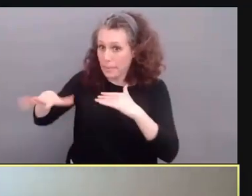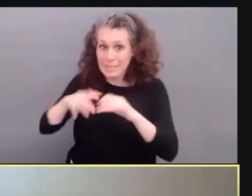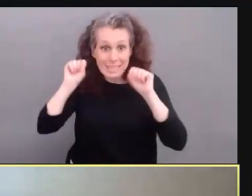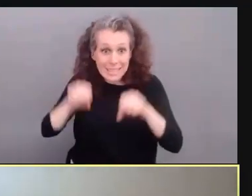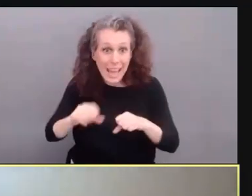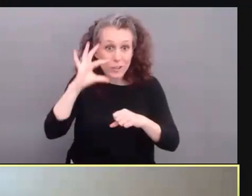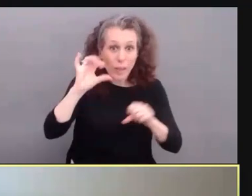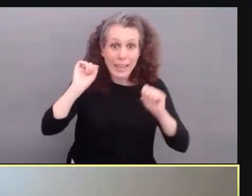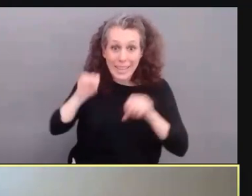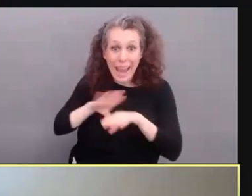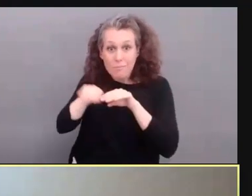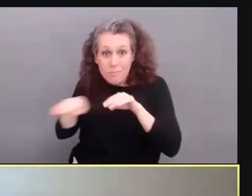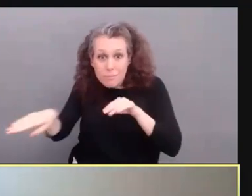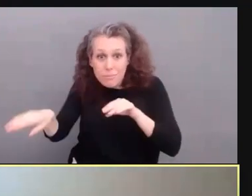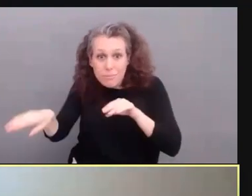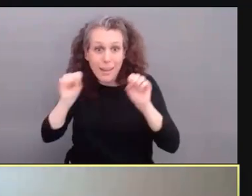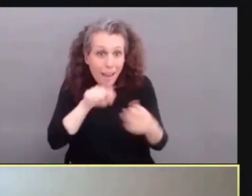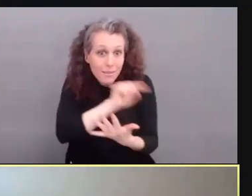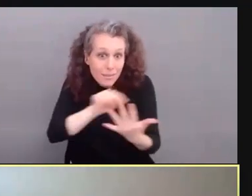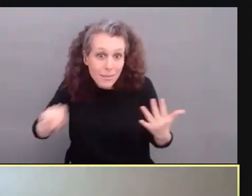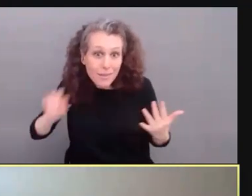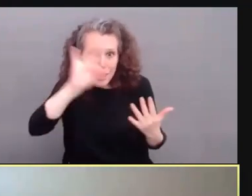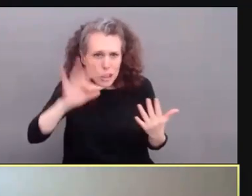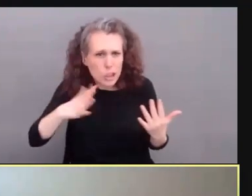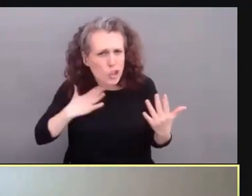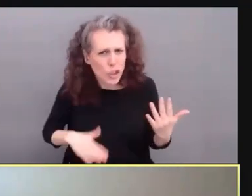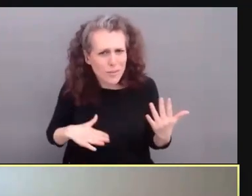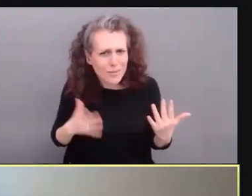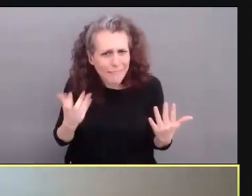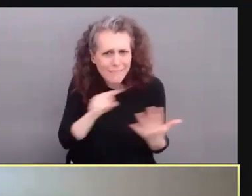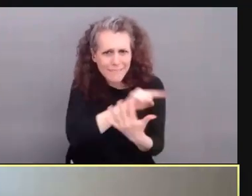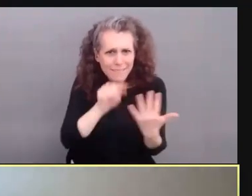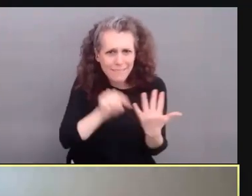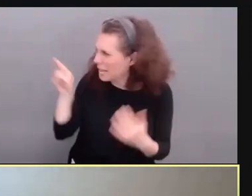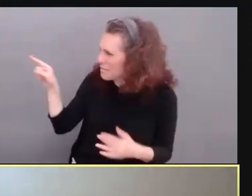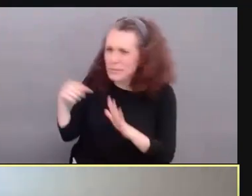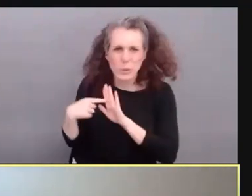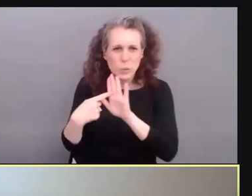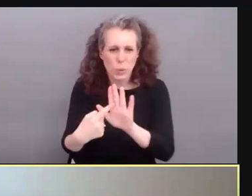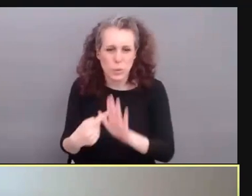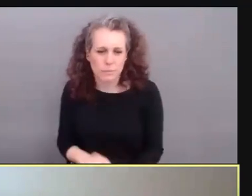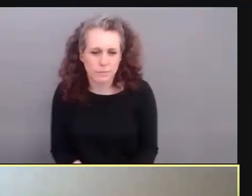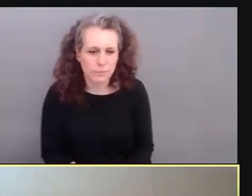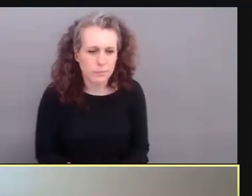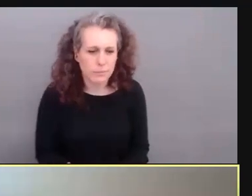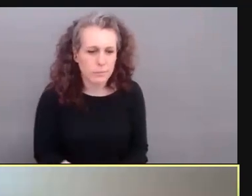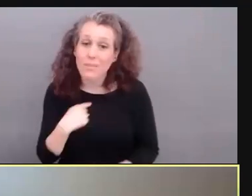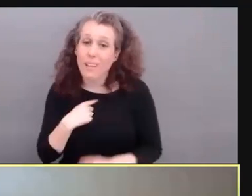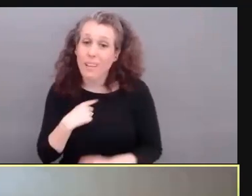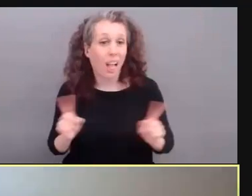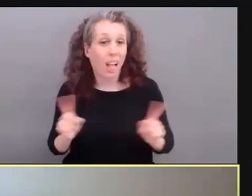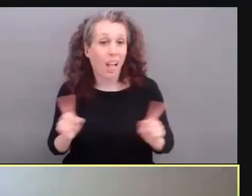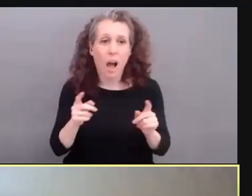in place there. So it's a pretty extensive standard. We haven't managed to illustrate everything,